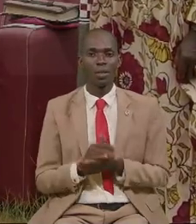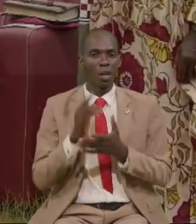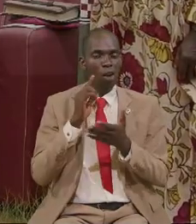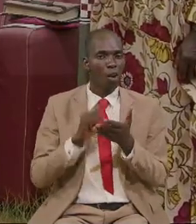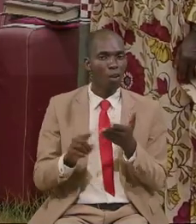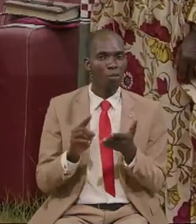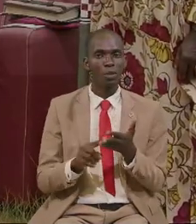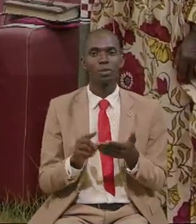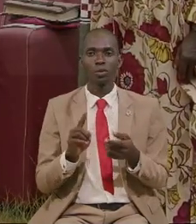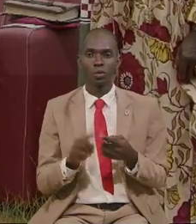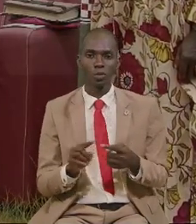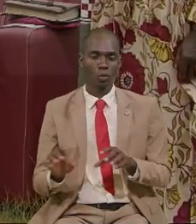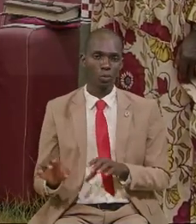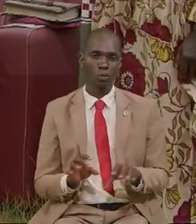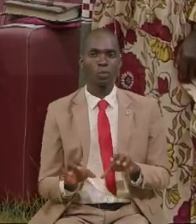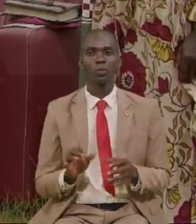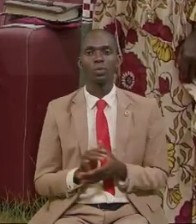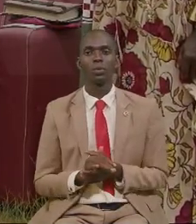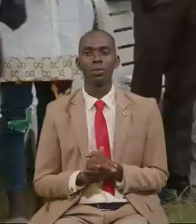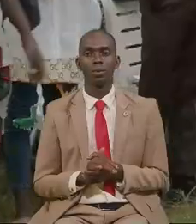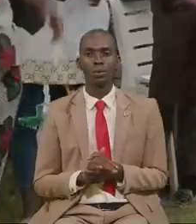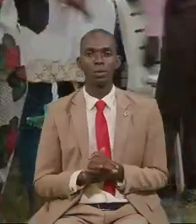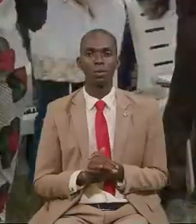Observe to do.